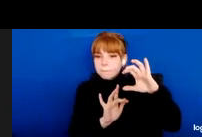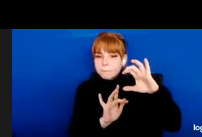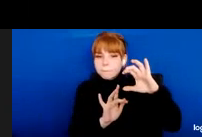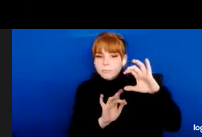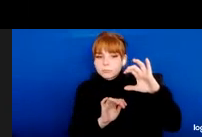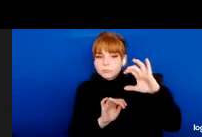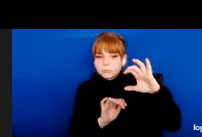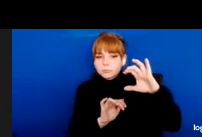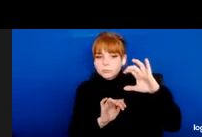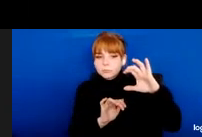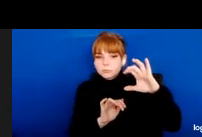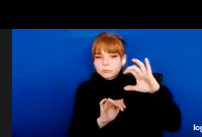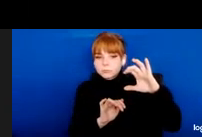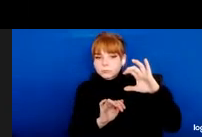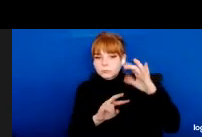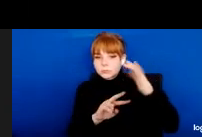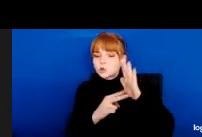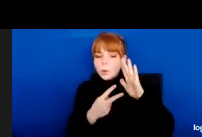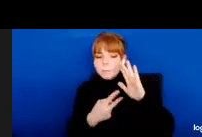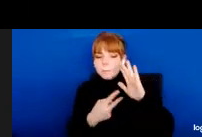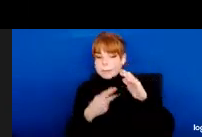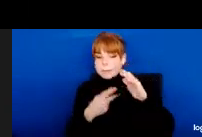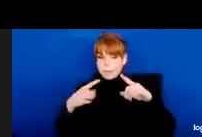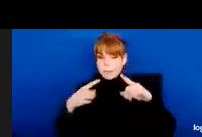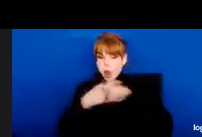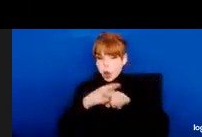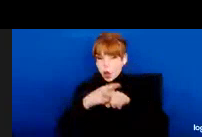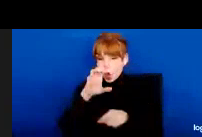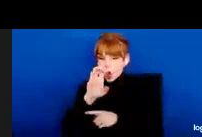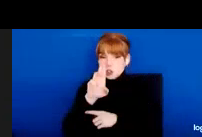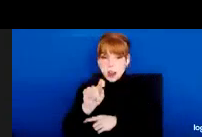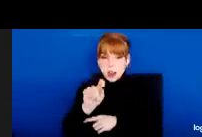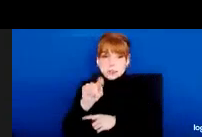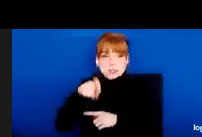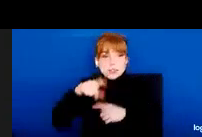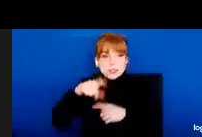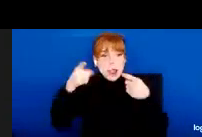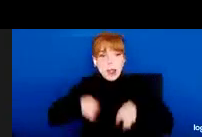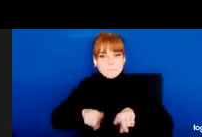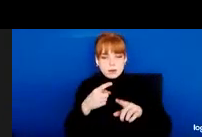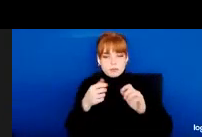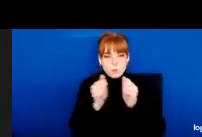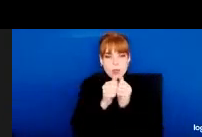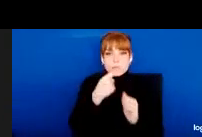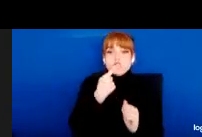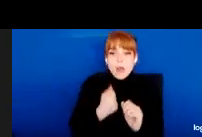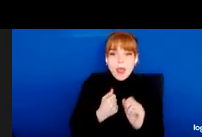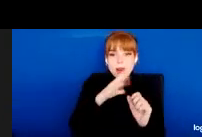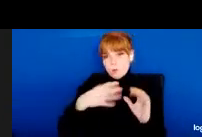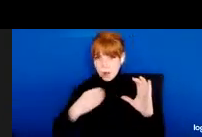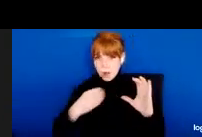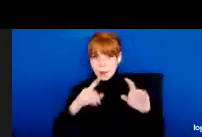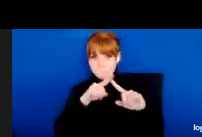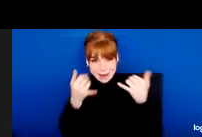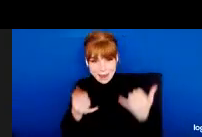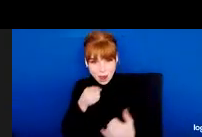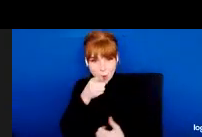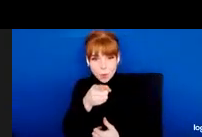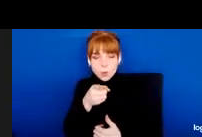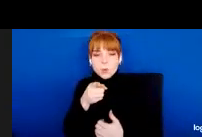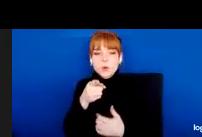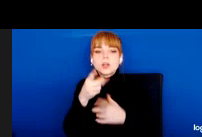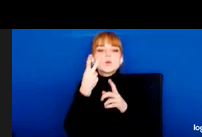really just need to have contrast with the background for that red circle. What about this image on screen now? It's an